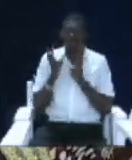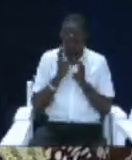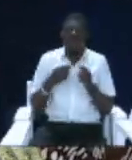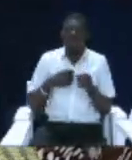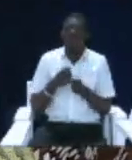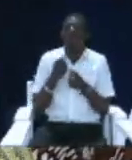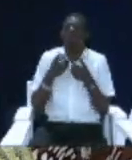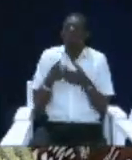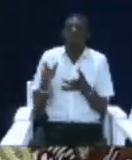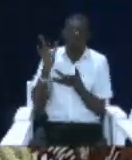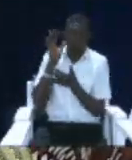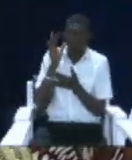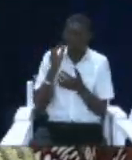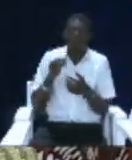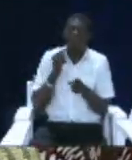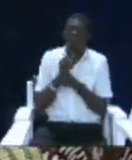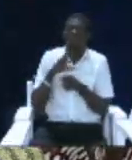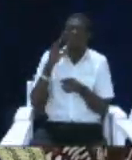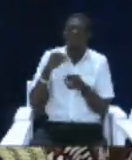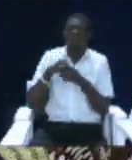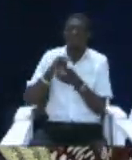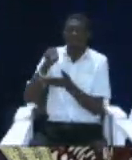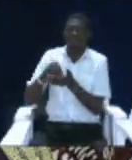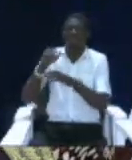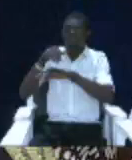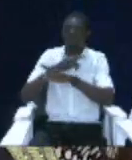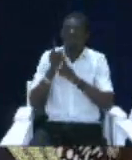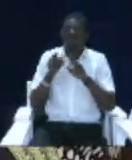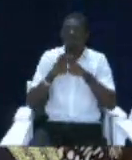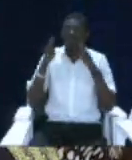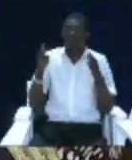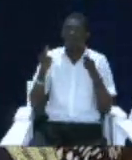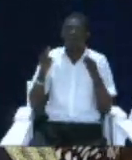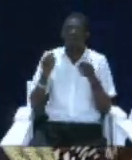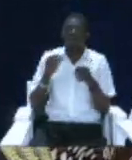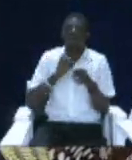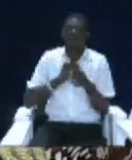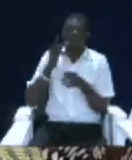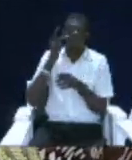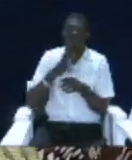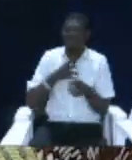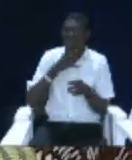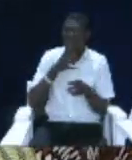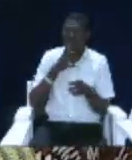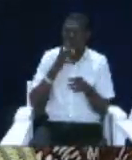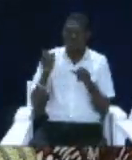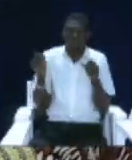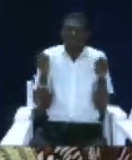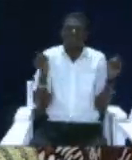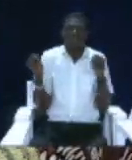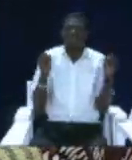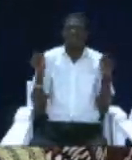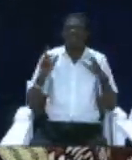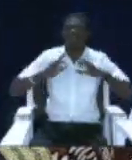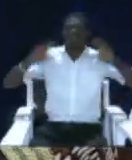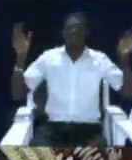lost hope. I just discovered that in the middle of the night, when I opened my eyes, I saw Mama leg shaking under the